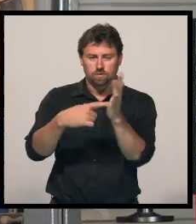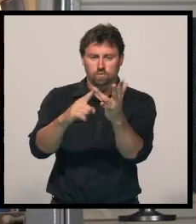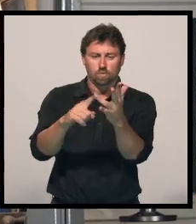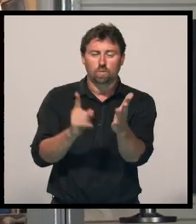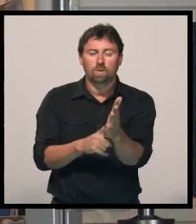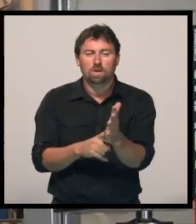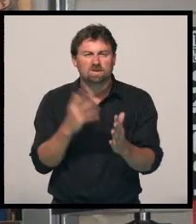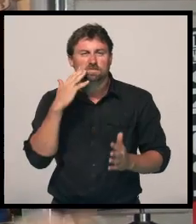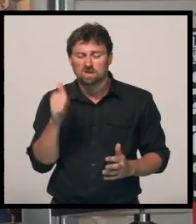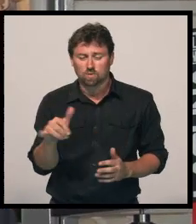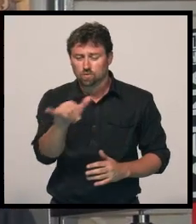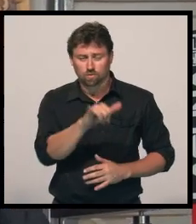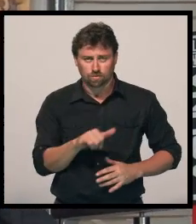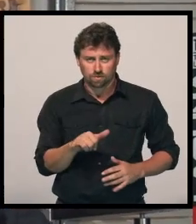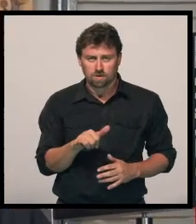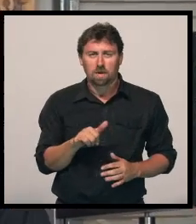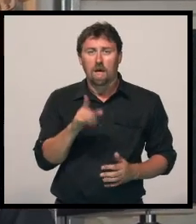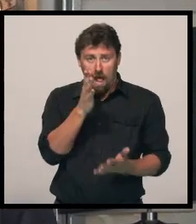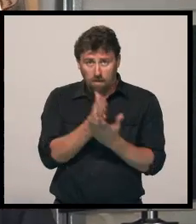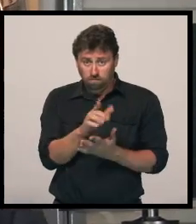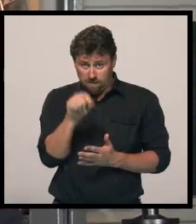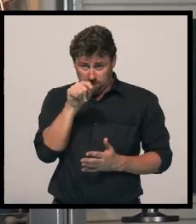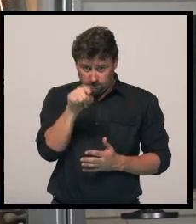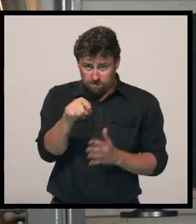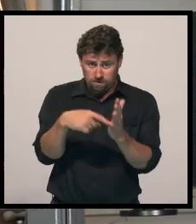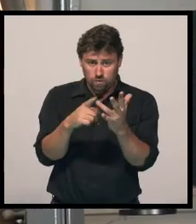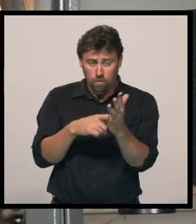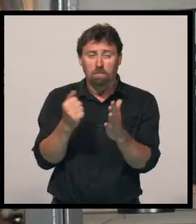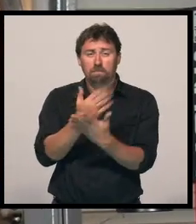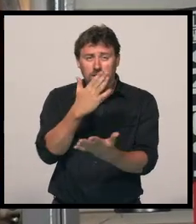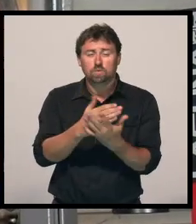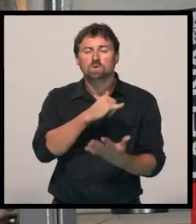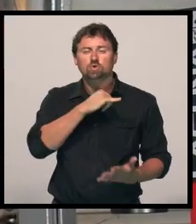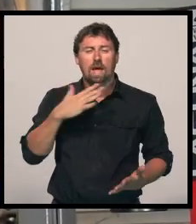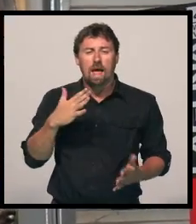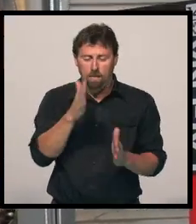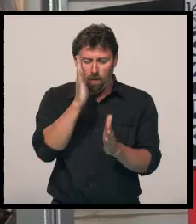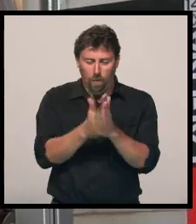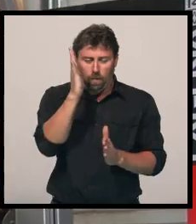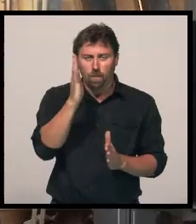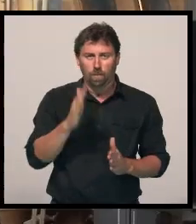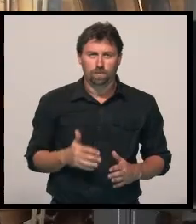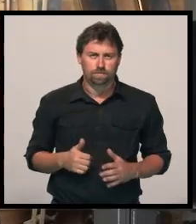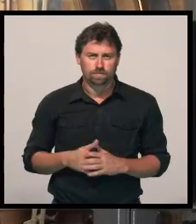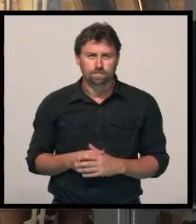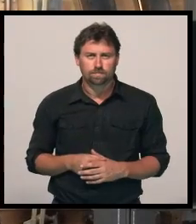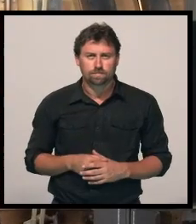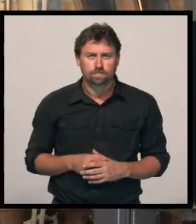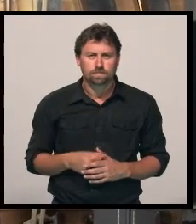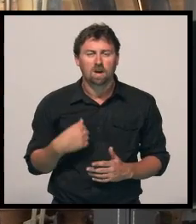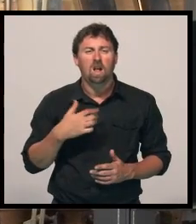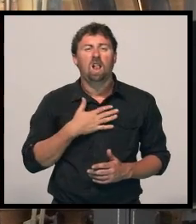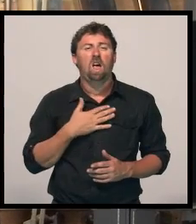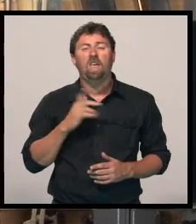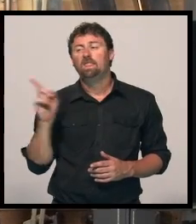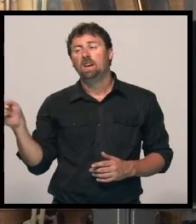what you use, but whatever you use, make sure it's sharp. That's better. I like these because,